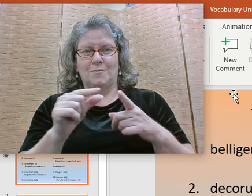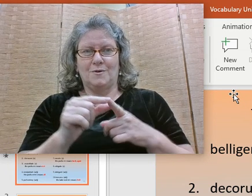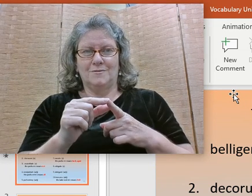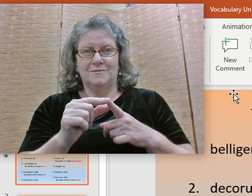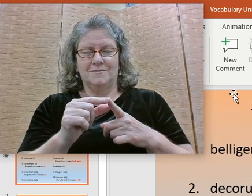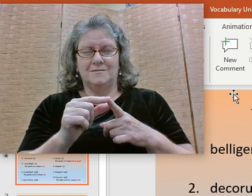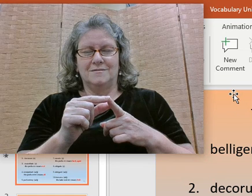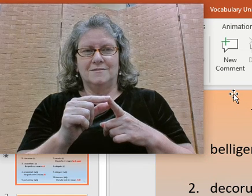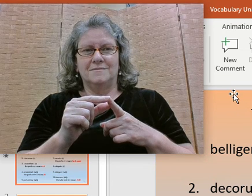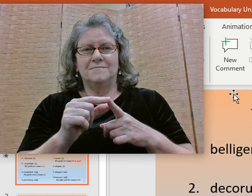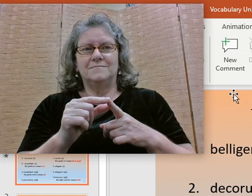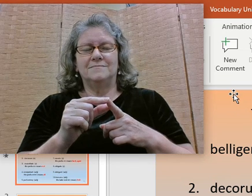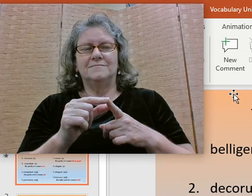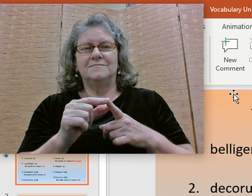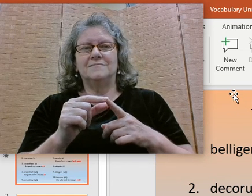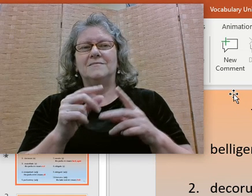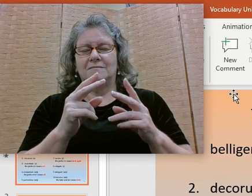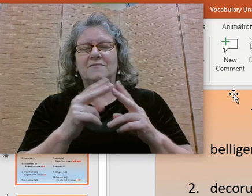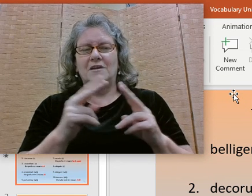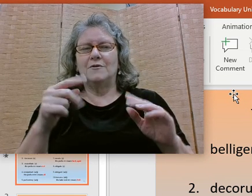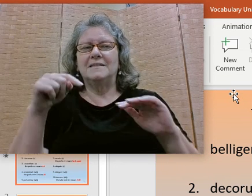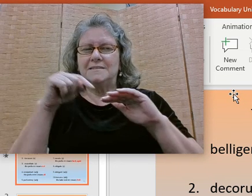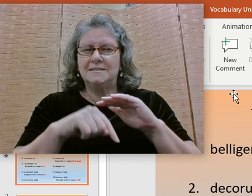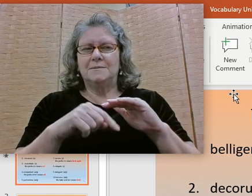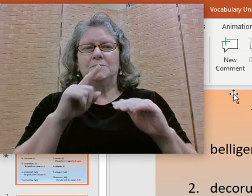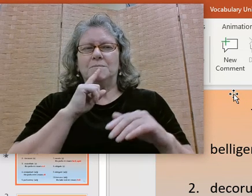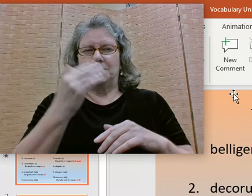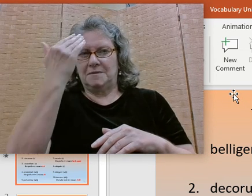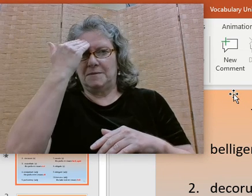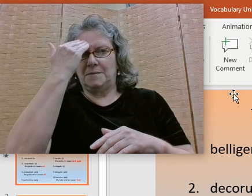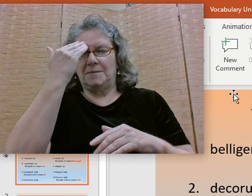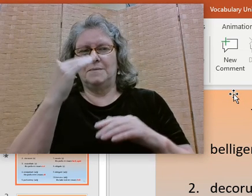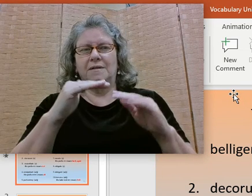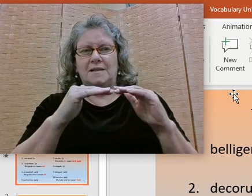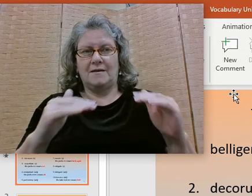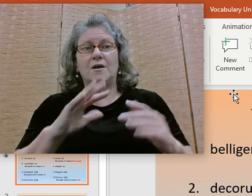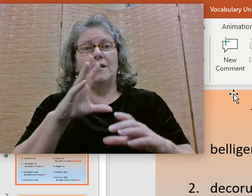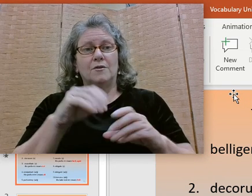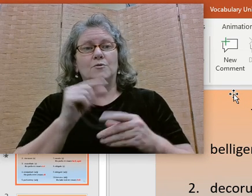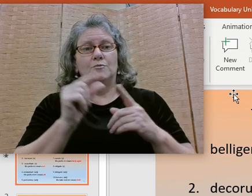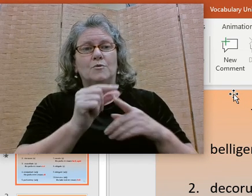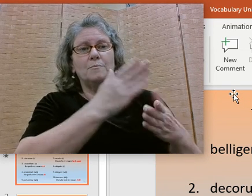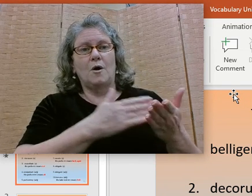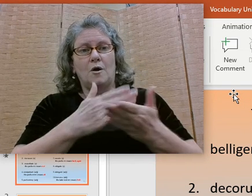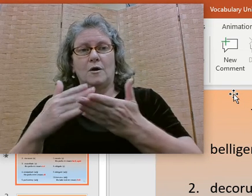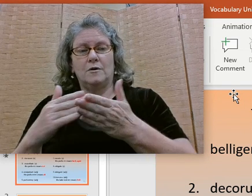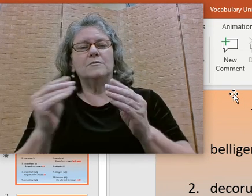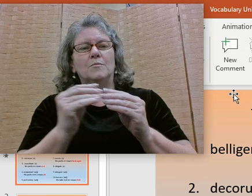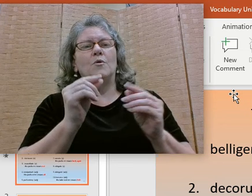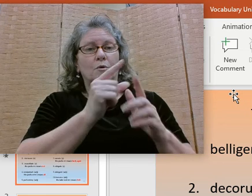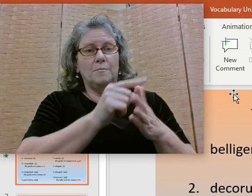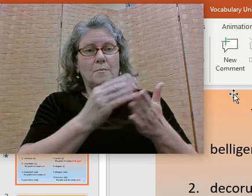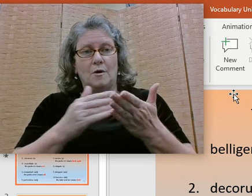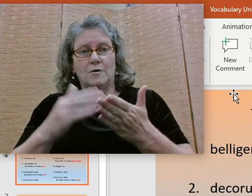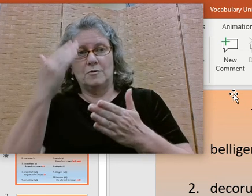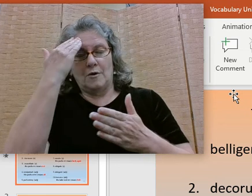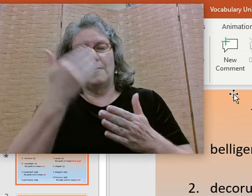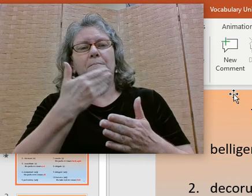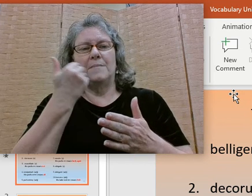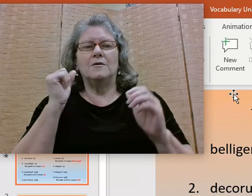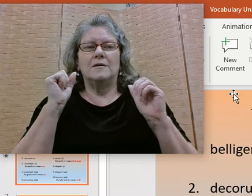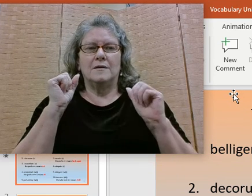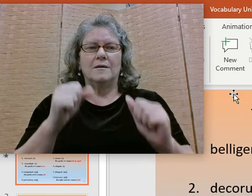familiarize ourselves with these words on a very deep level. And that includes word parts. The more word parts you know, the better able you